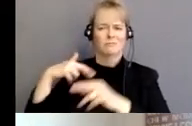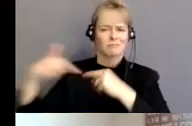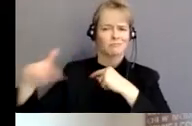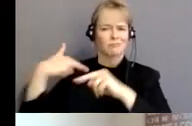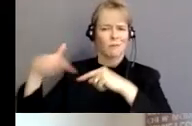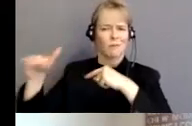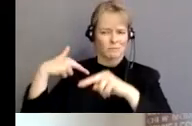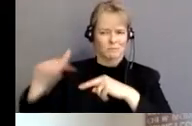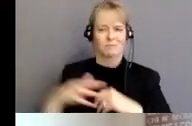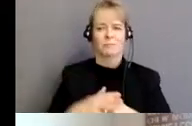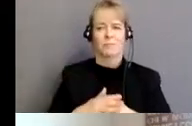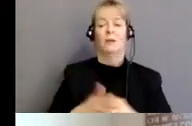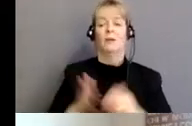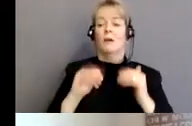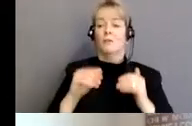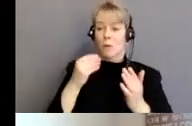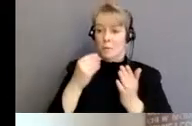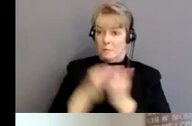happen at the OSC level.